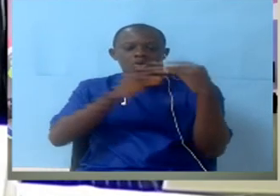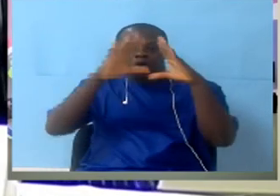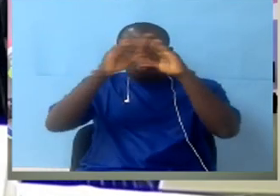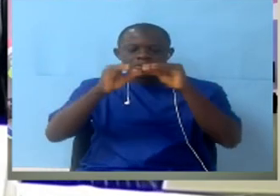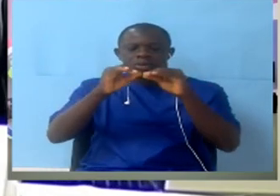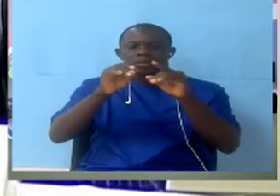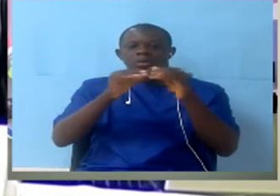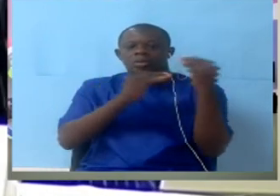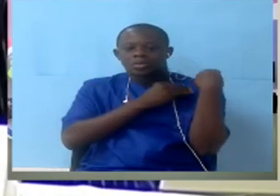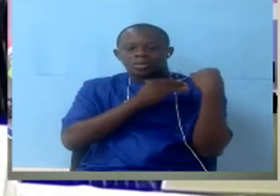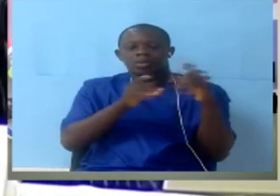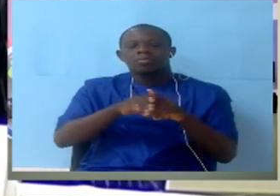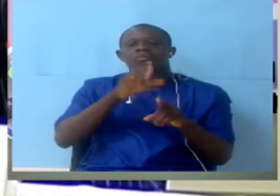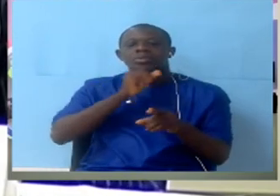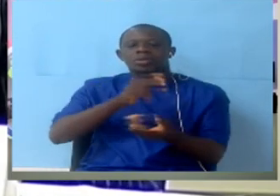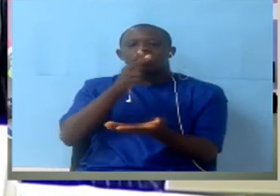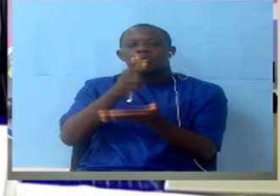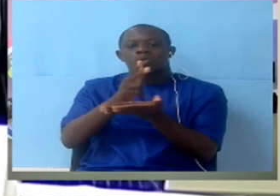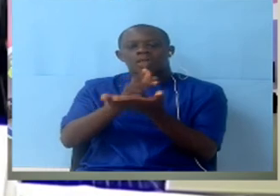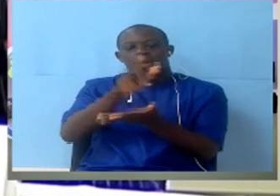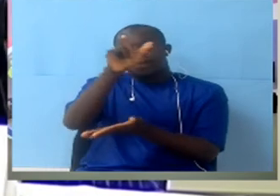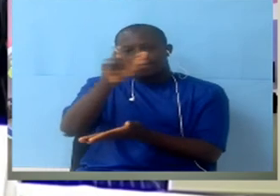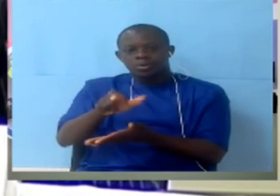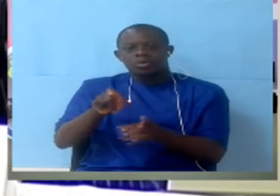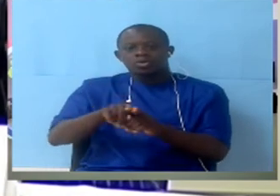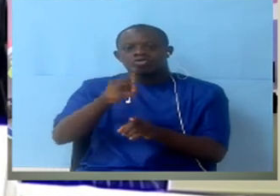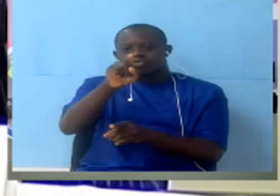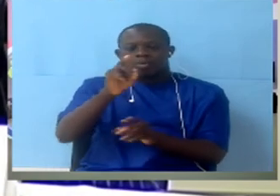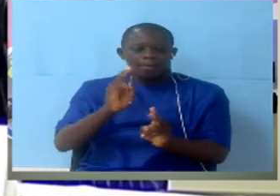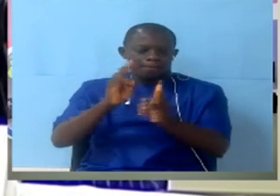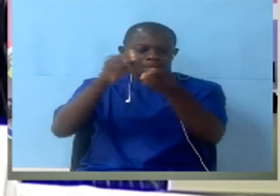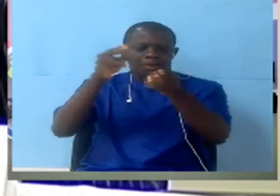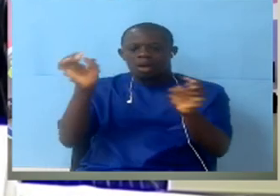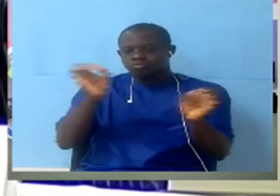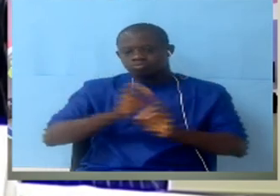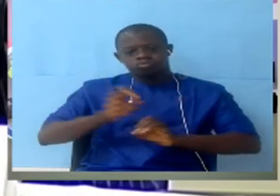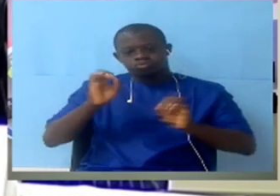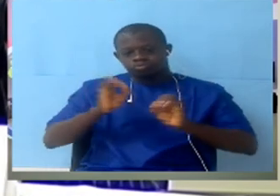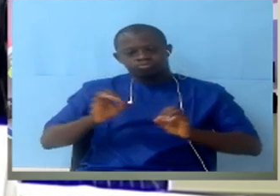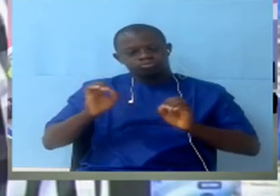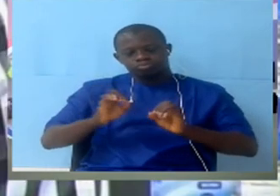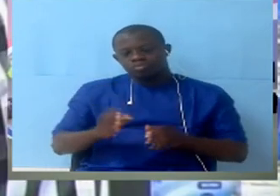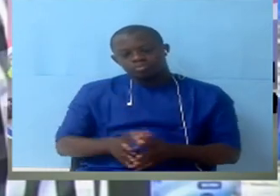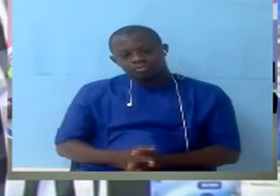Mr. Witness, the bottom line is you are not shot.